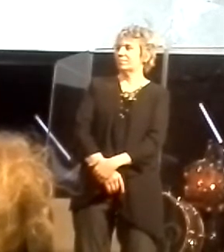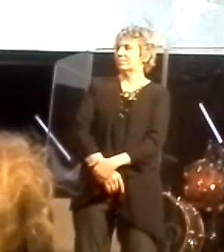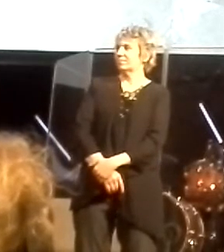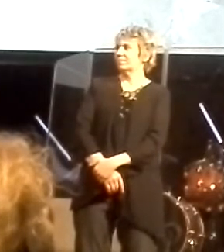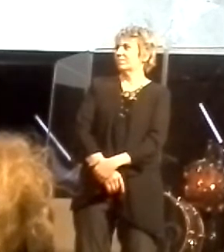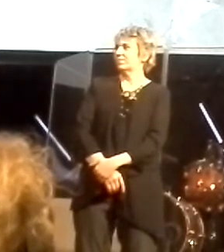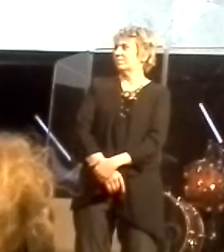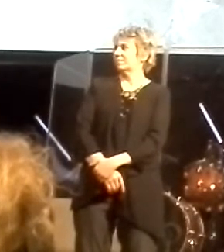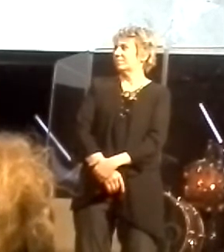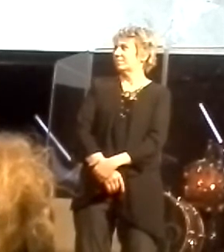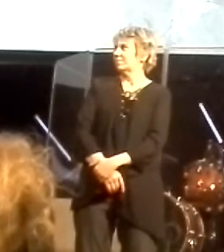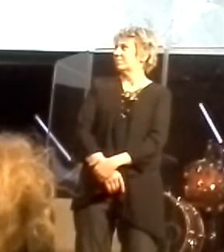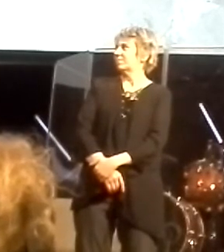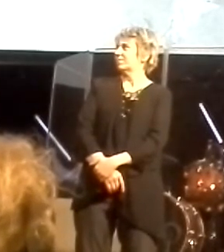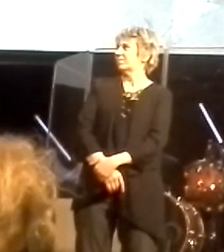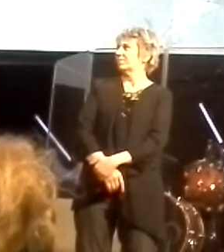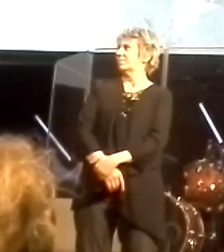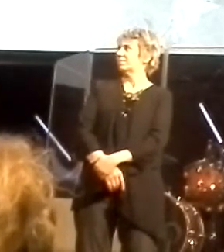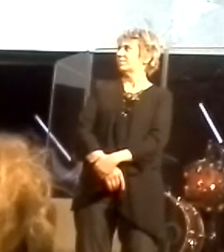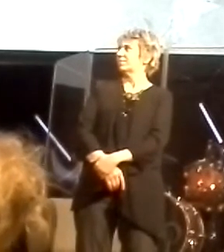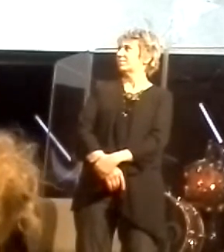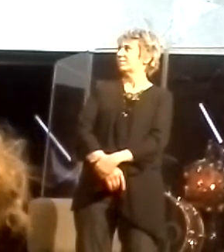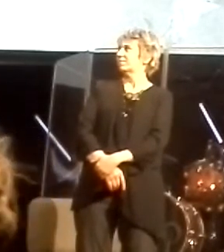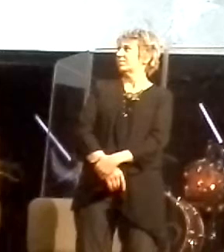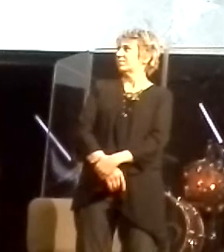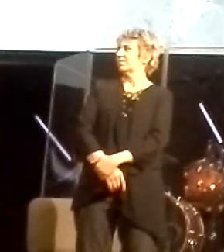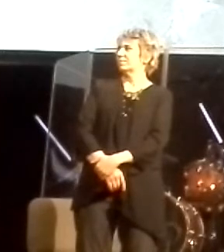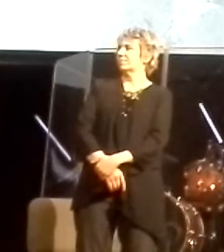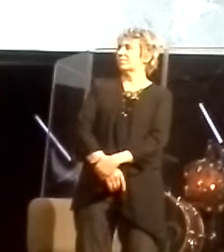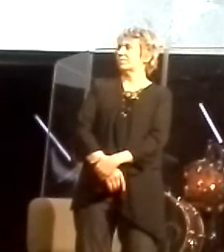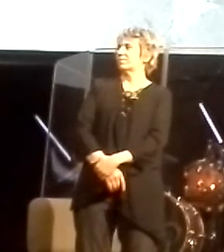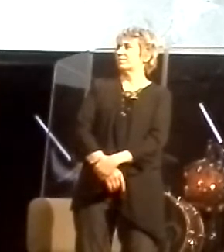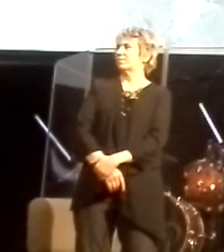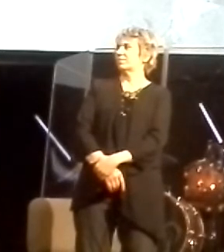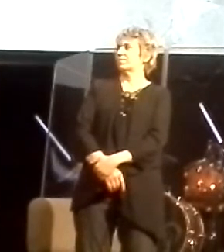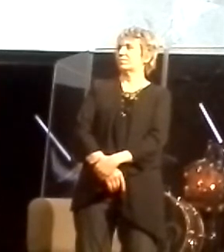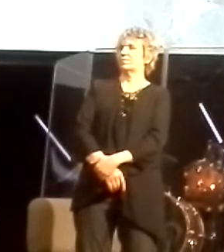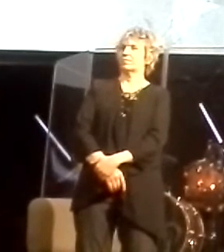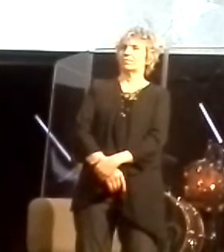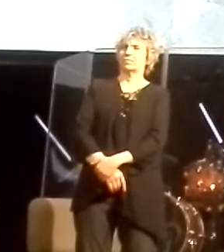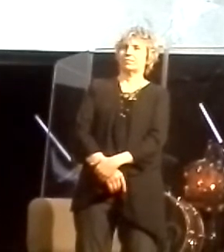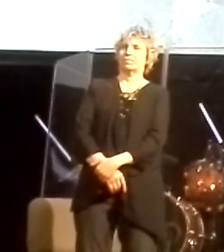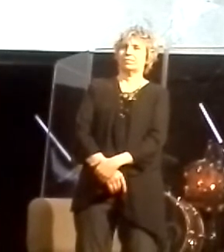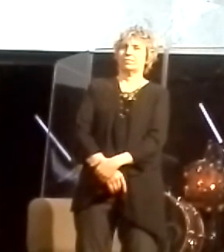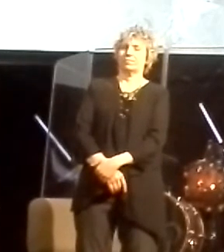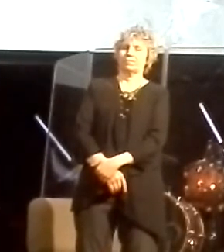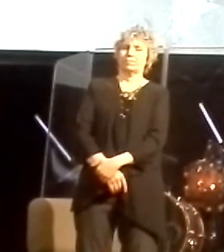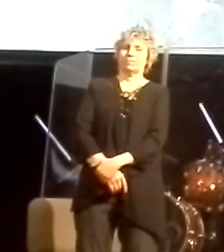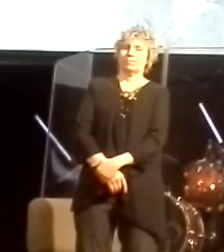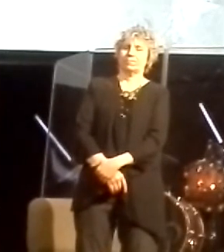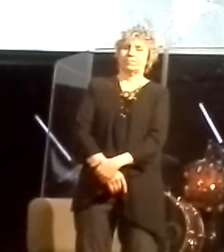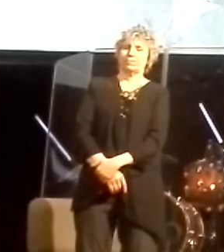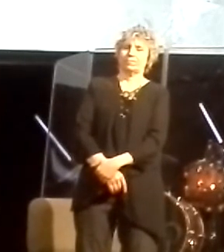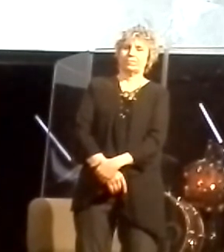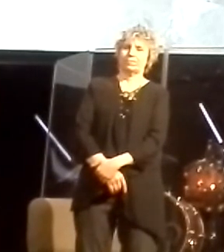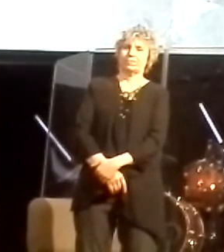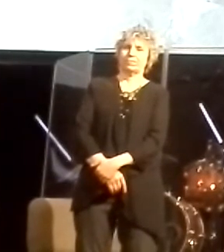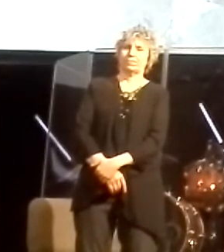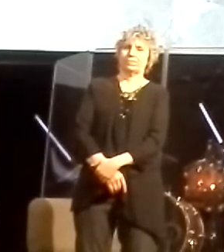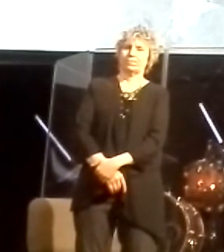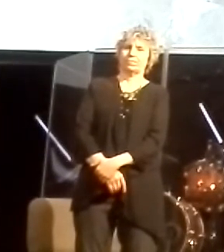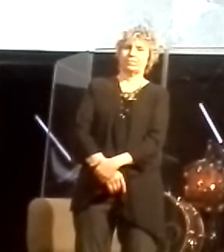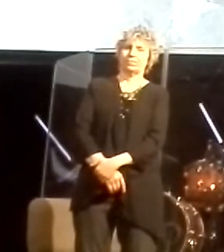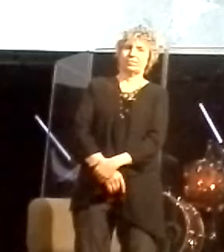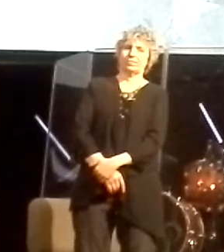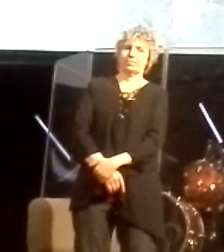Jesus, your brother makes me innocent So I better say